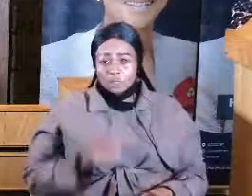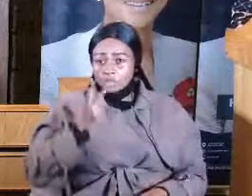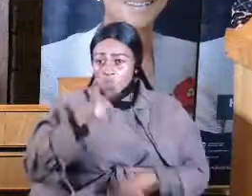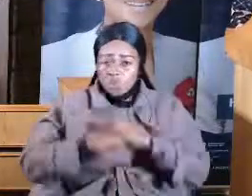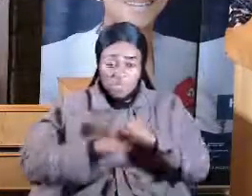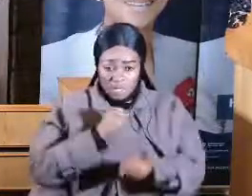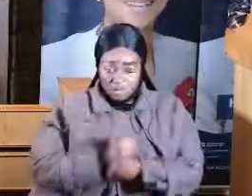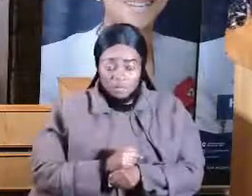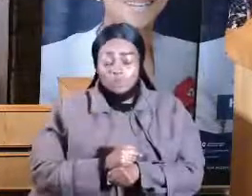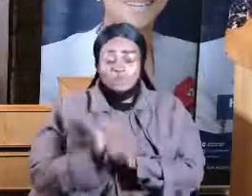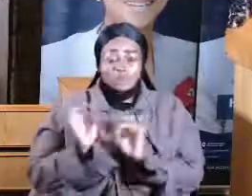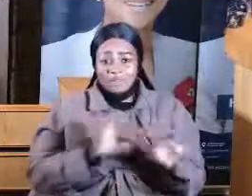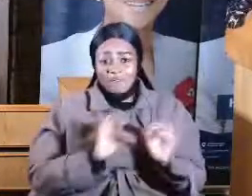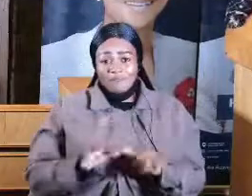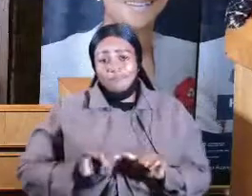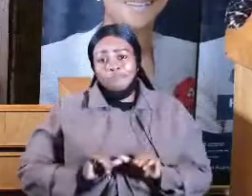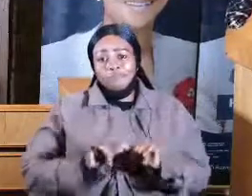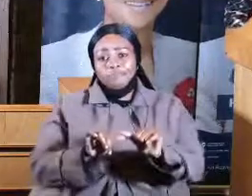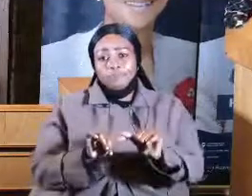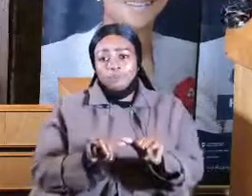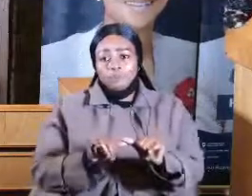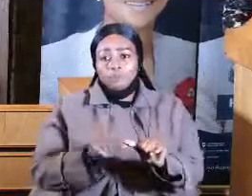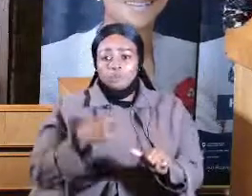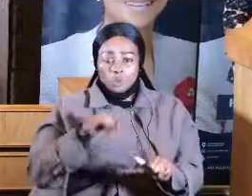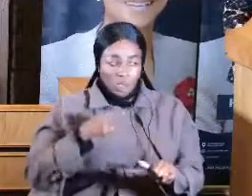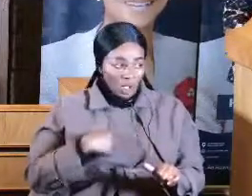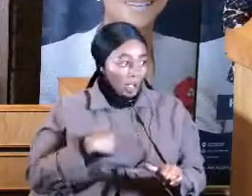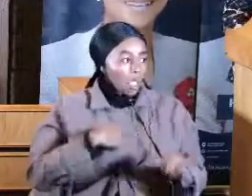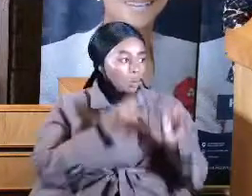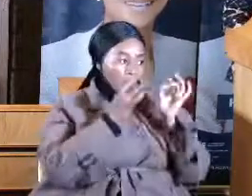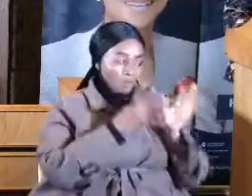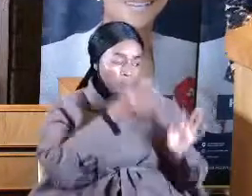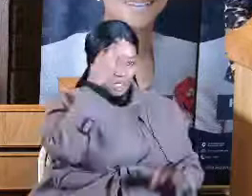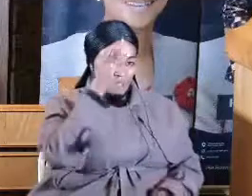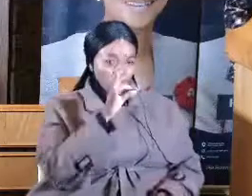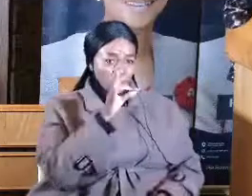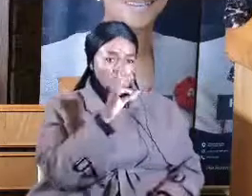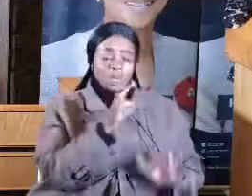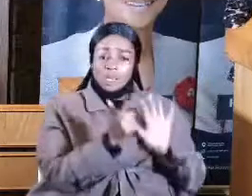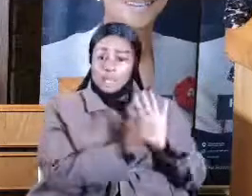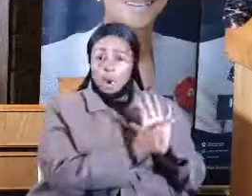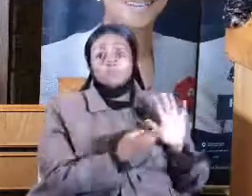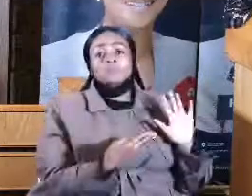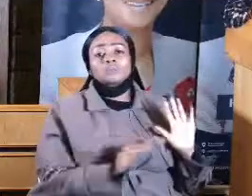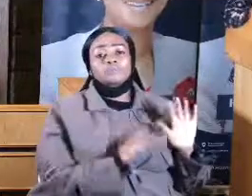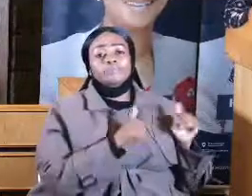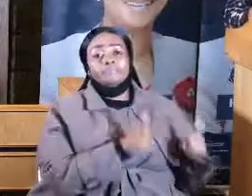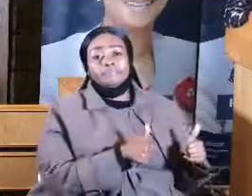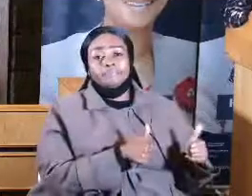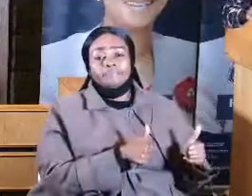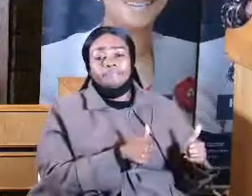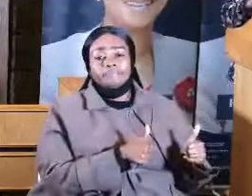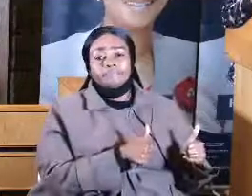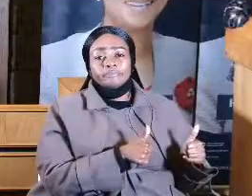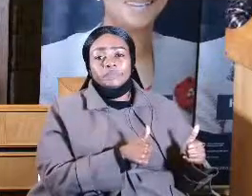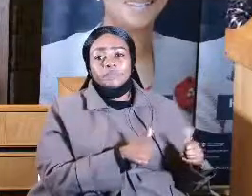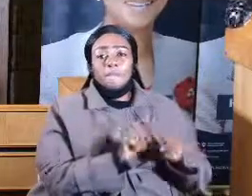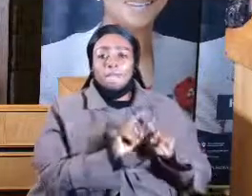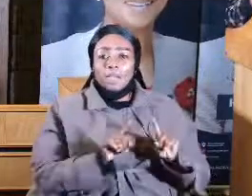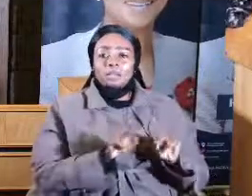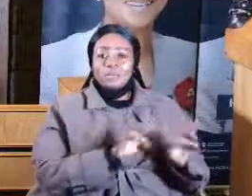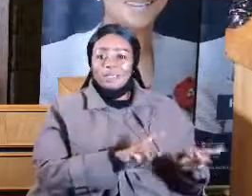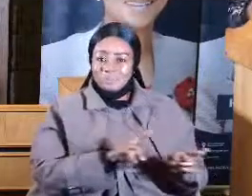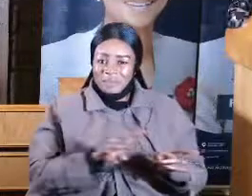2 years. So those are the things that I can leave government with from a legal perspective, that the laws are there, they are good. We just need to be ready